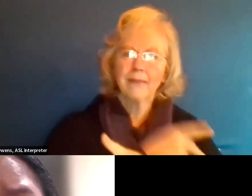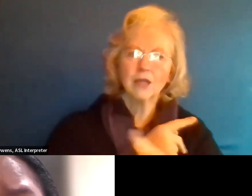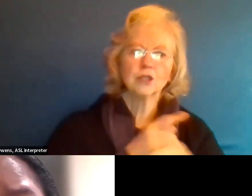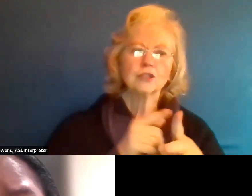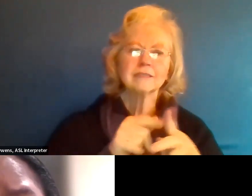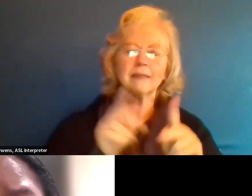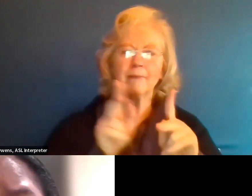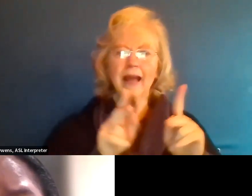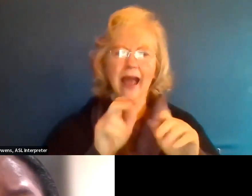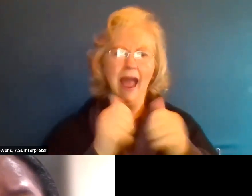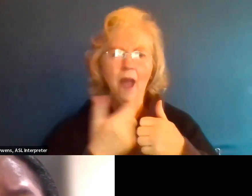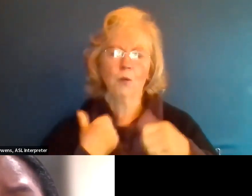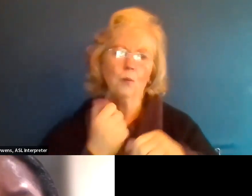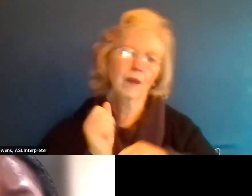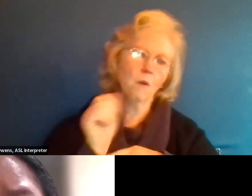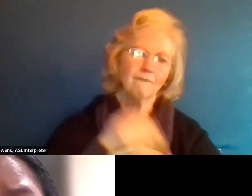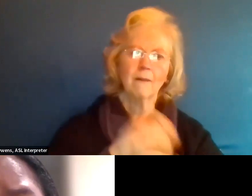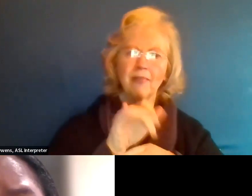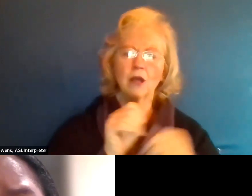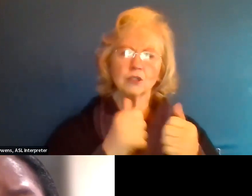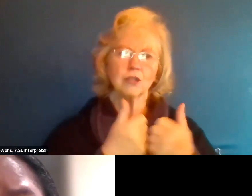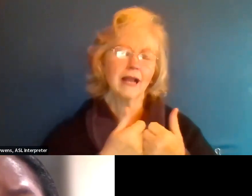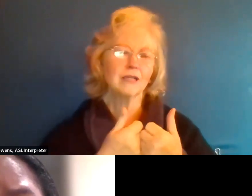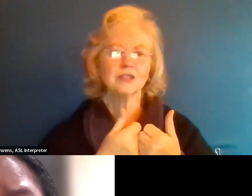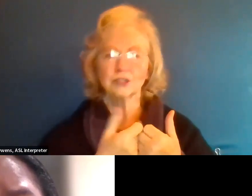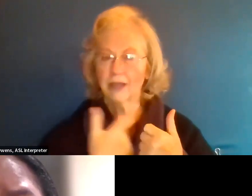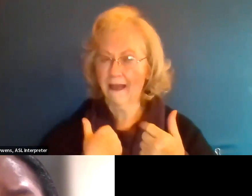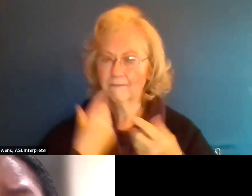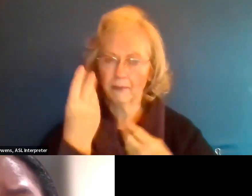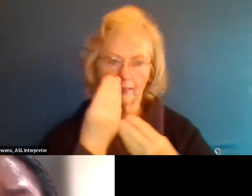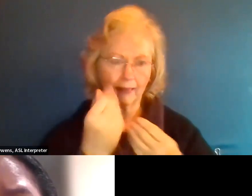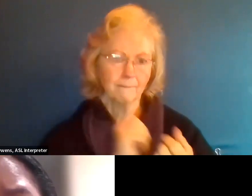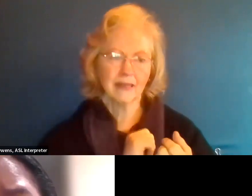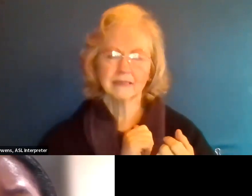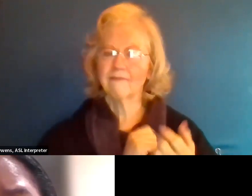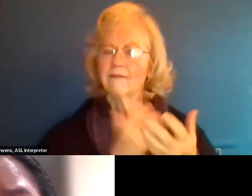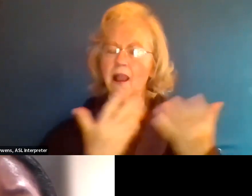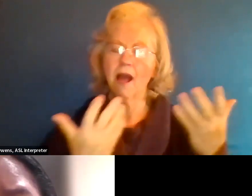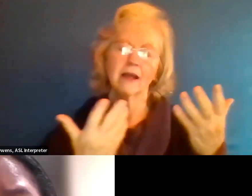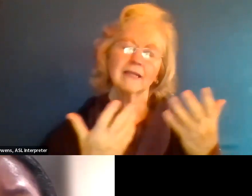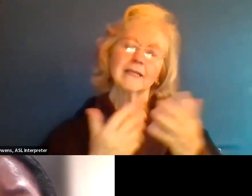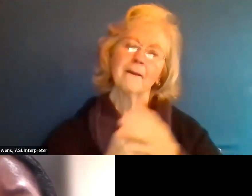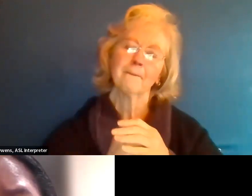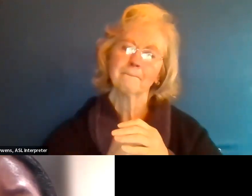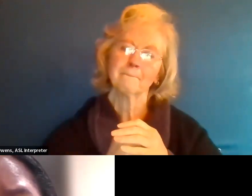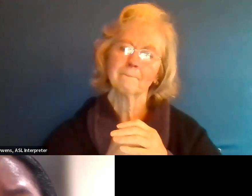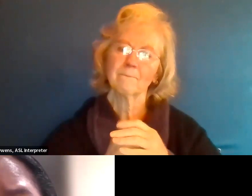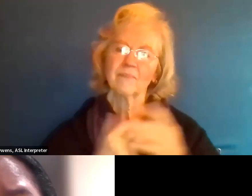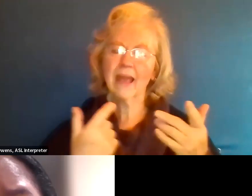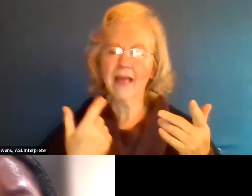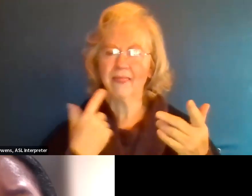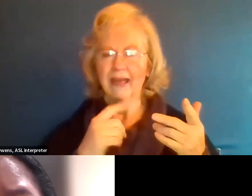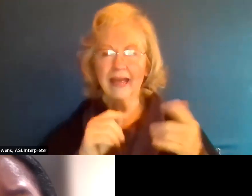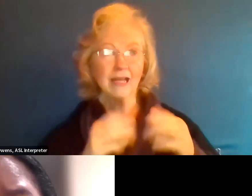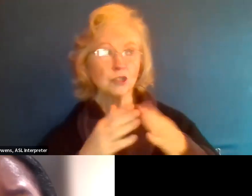to overcome those challenges is I think something that I've been thinking about a lot, because I think that as an industry we're talking a lot more